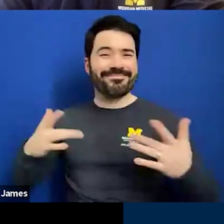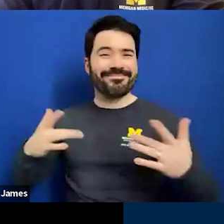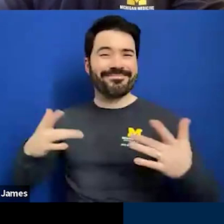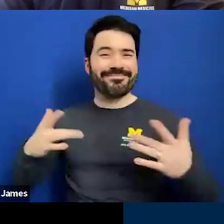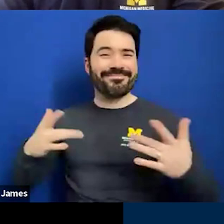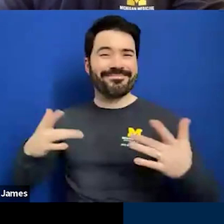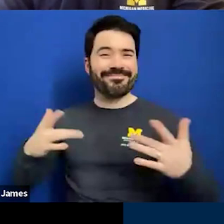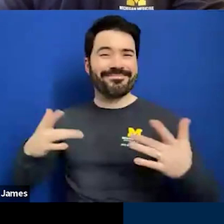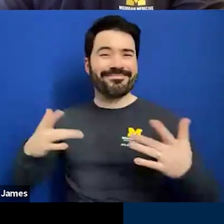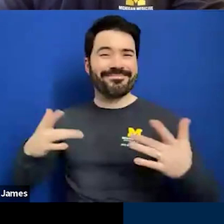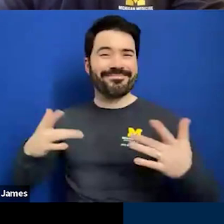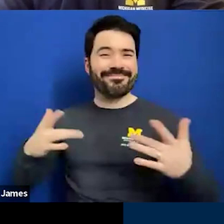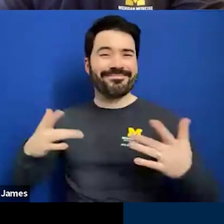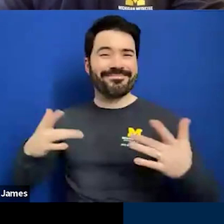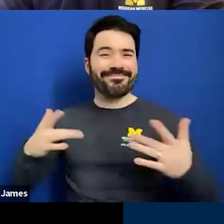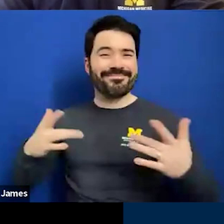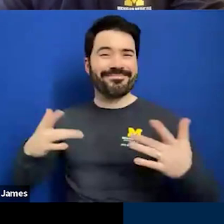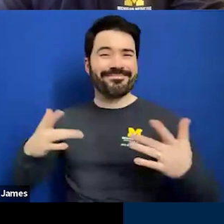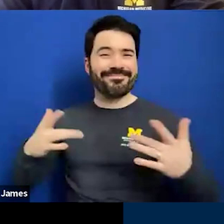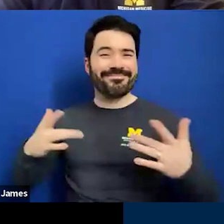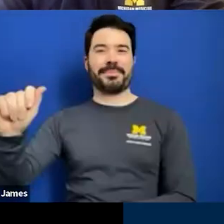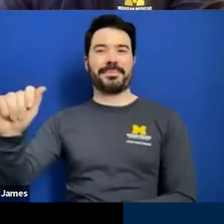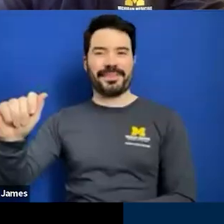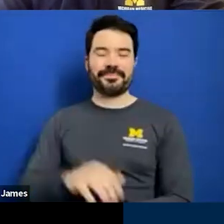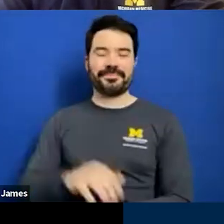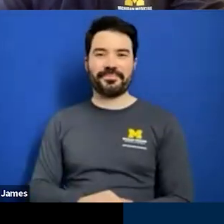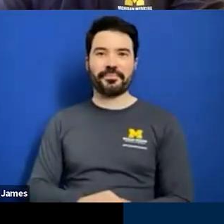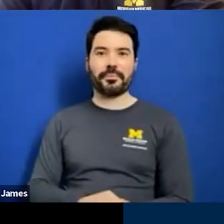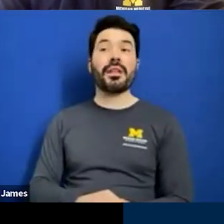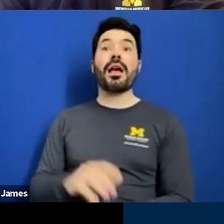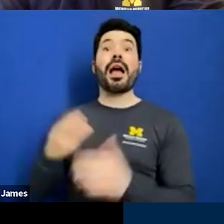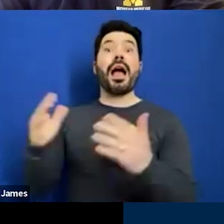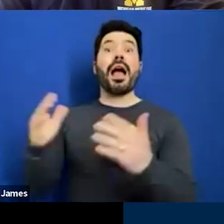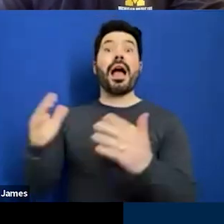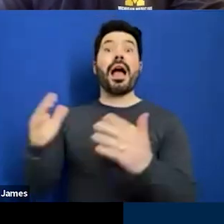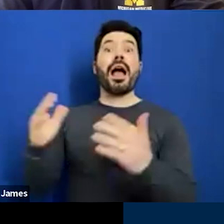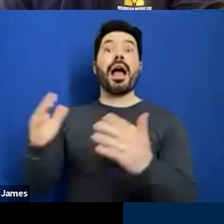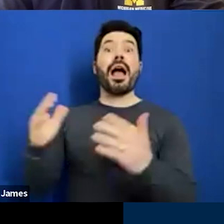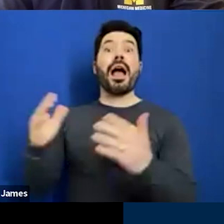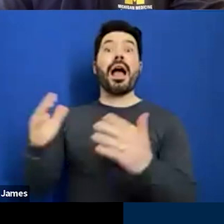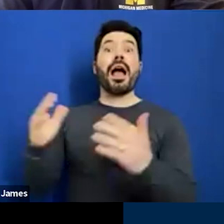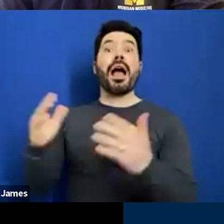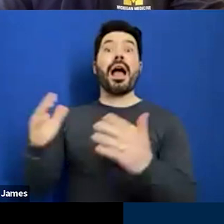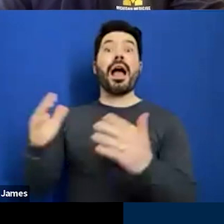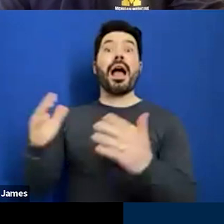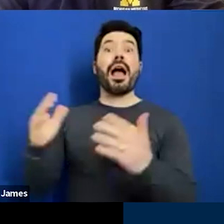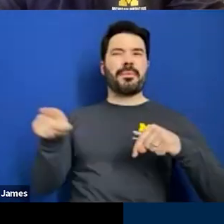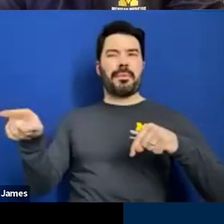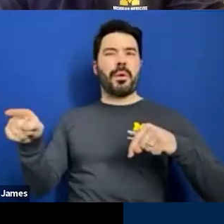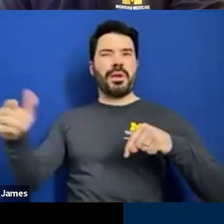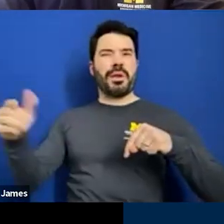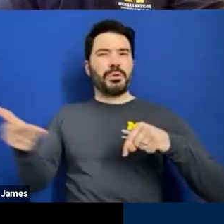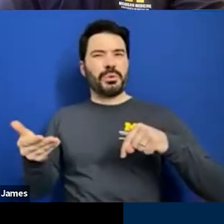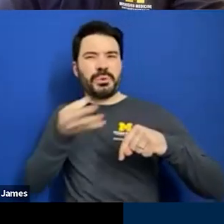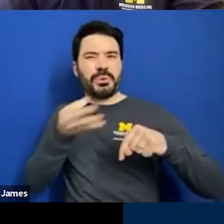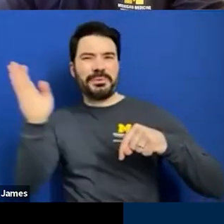MDisability. And before we go and introduce our guest speaker, I want to just provide a little bit